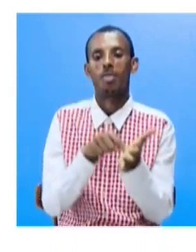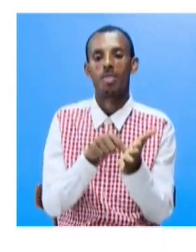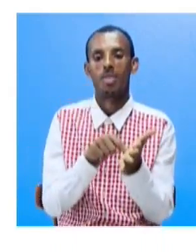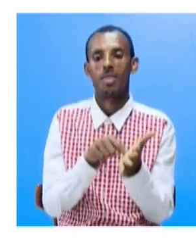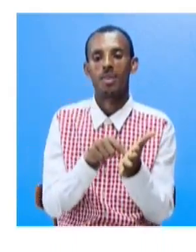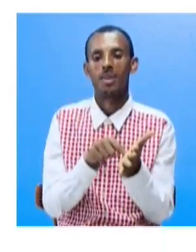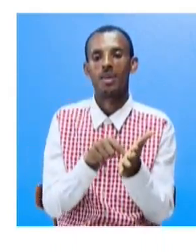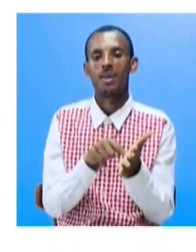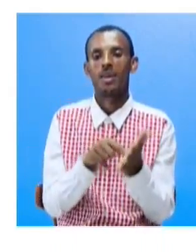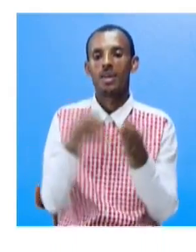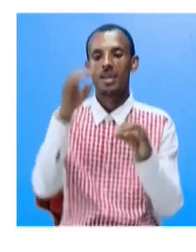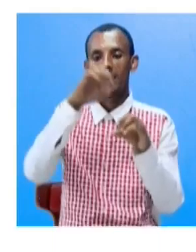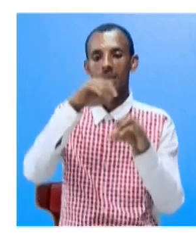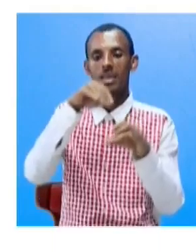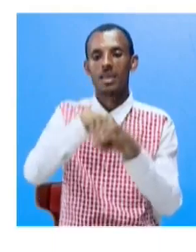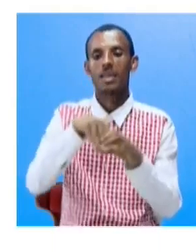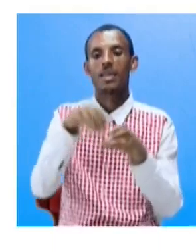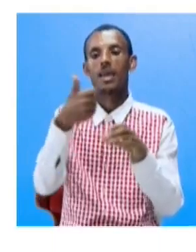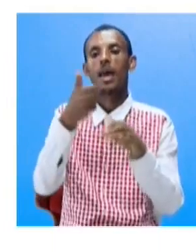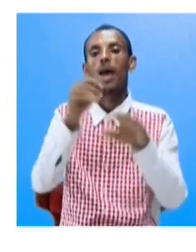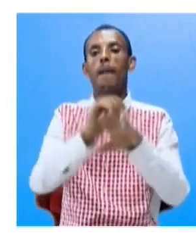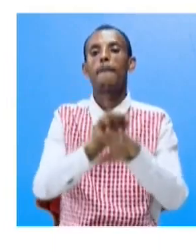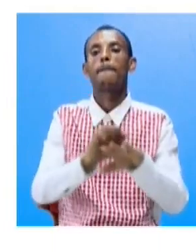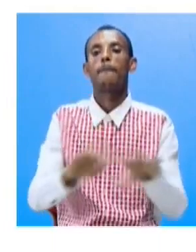in a plane